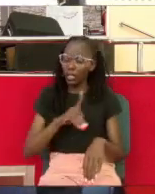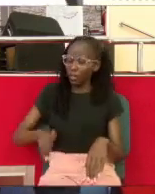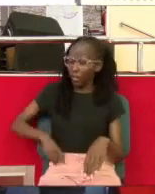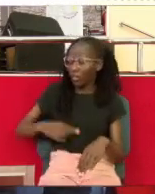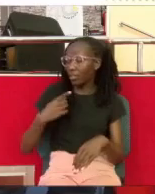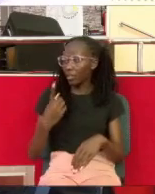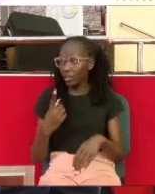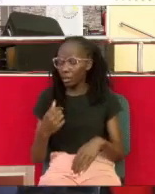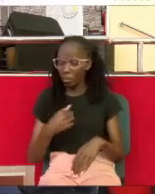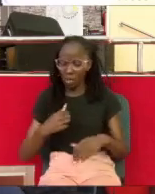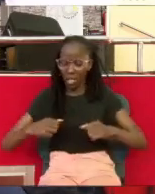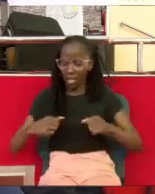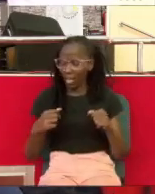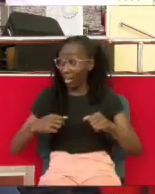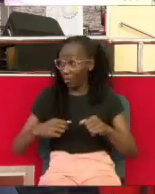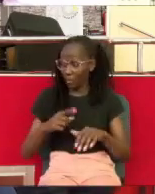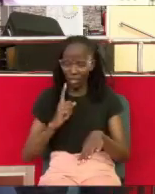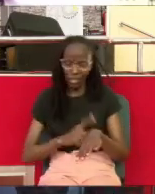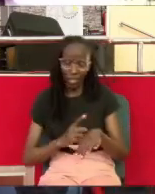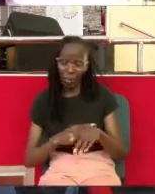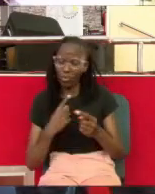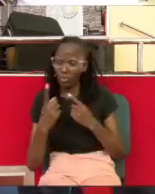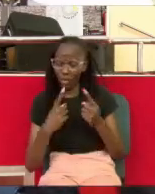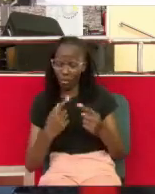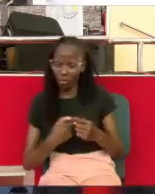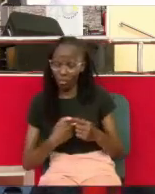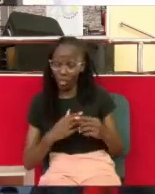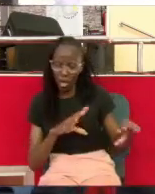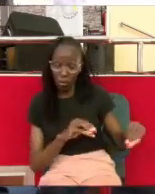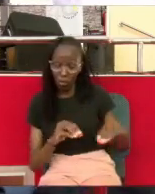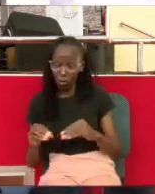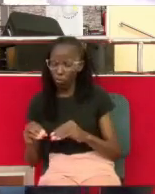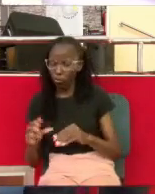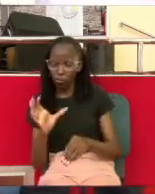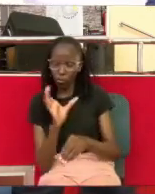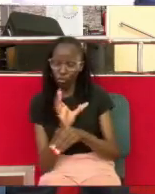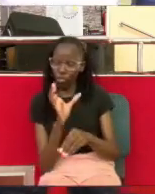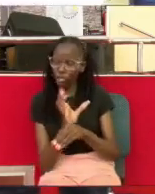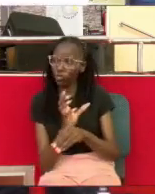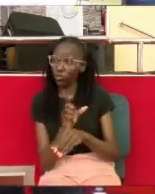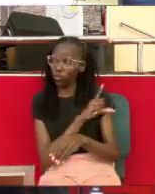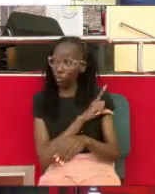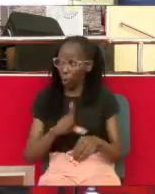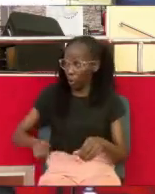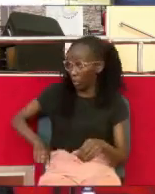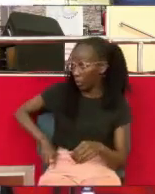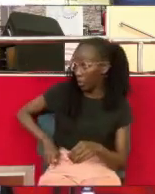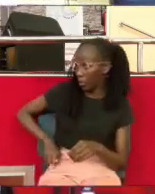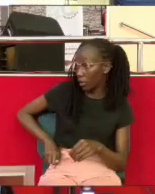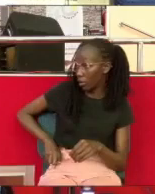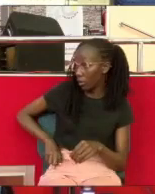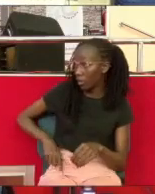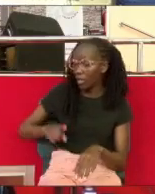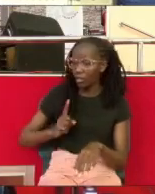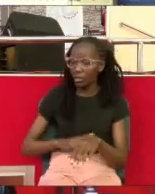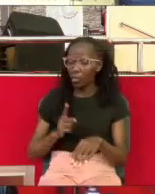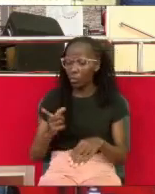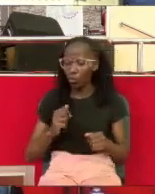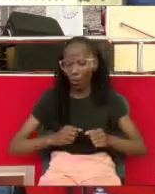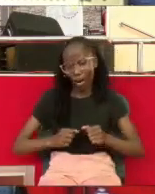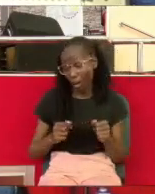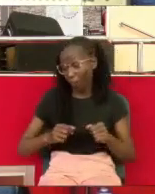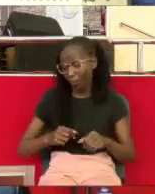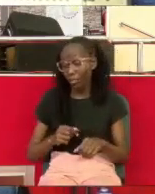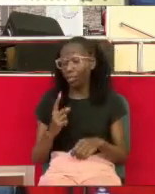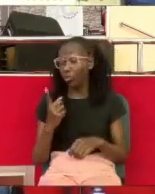when they told me, let's go to the house of the Lord. I don't know whether you are happy that you are told to come to the house of the